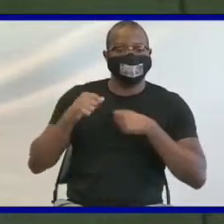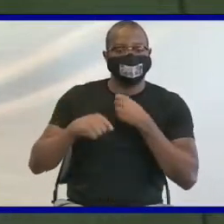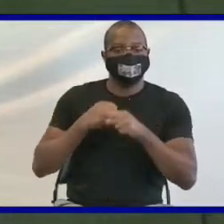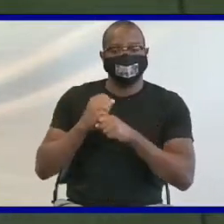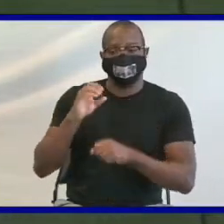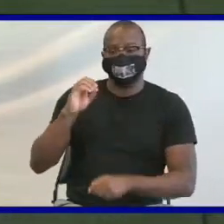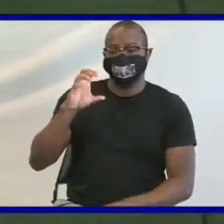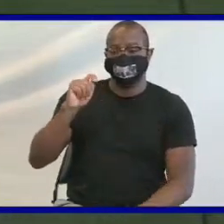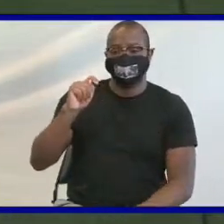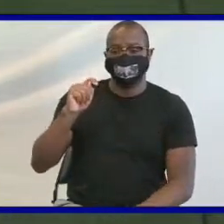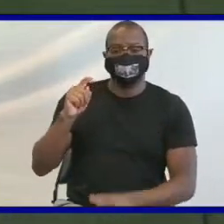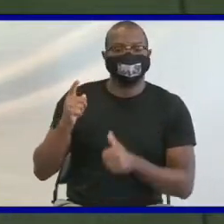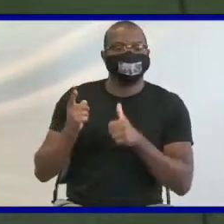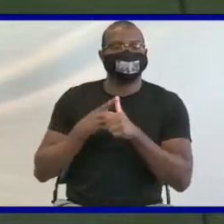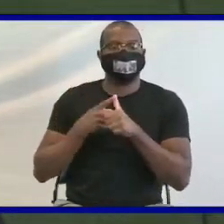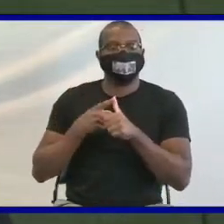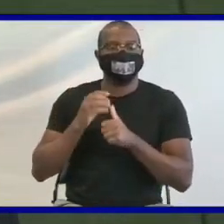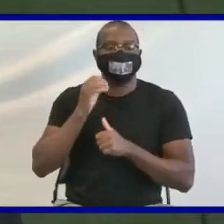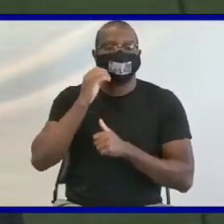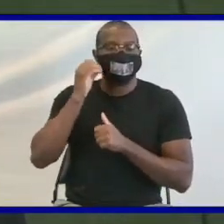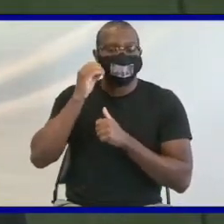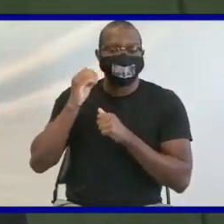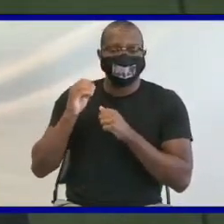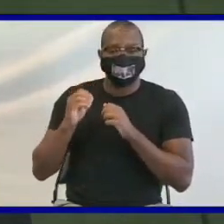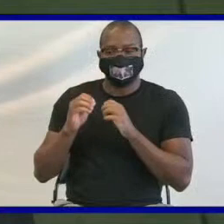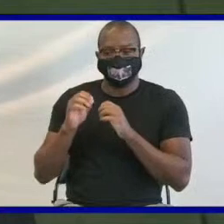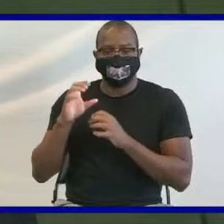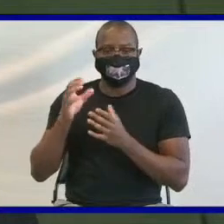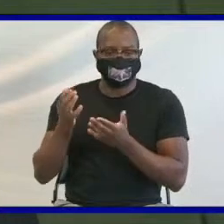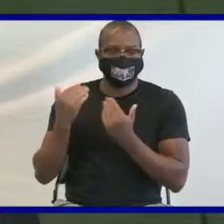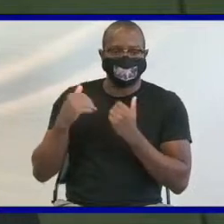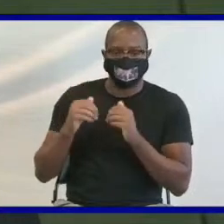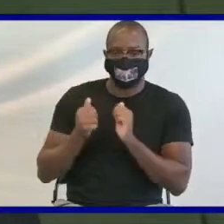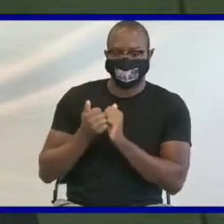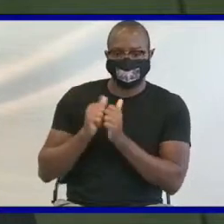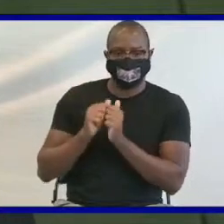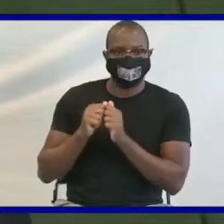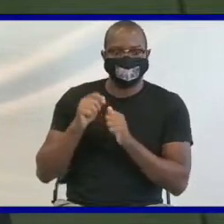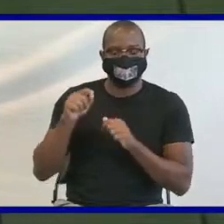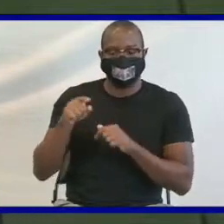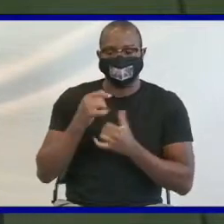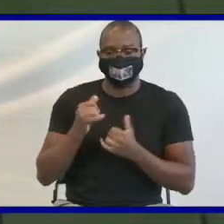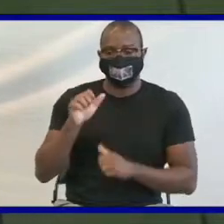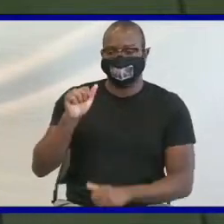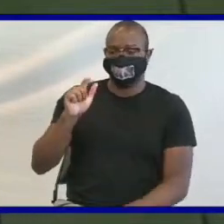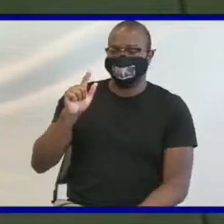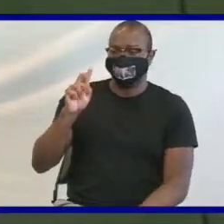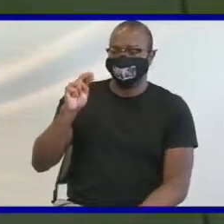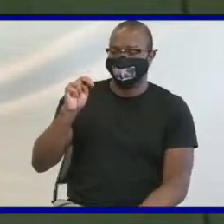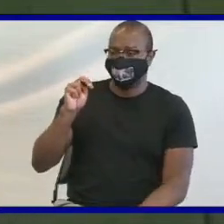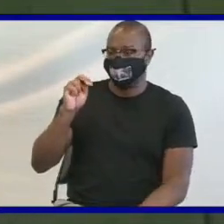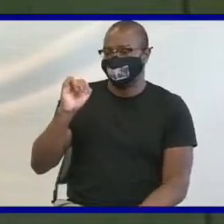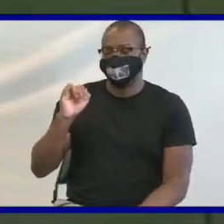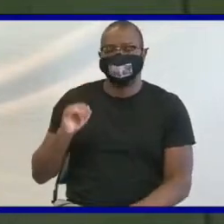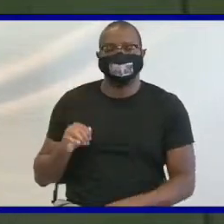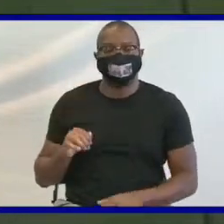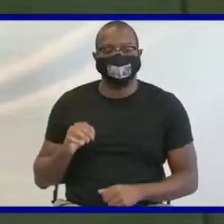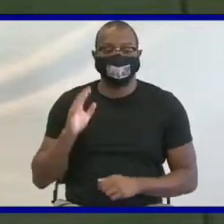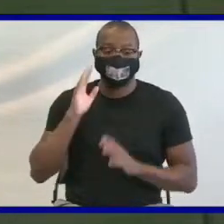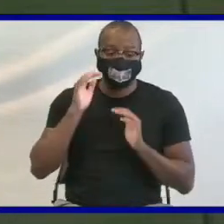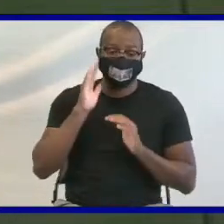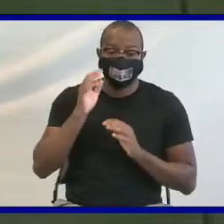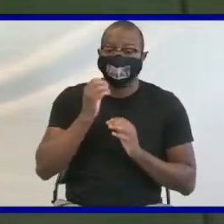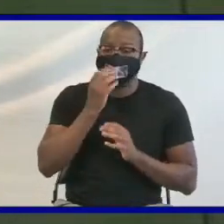as alumni, where I assure you it will be 80 degrees and sunny. For there now exists among us an eternal